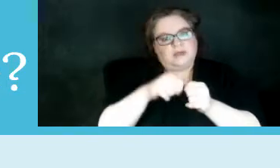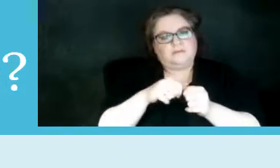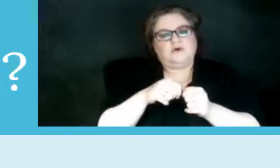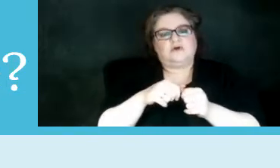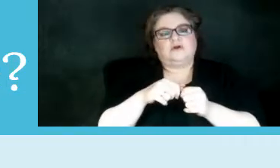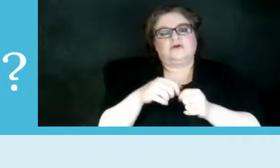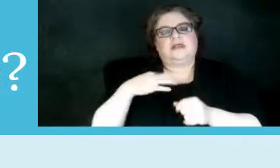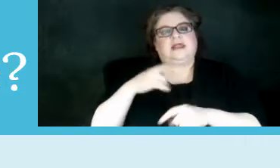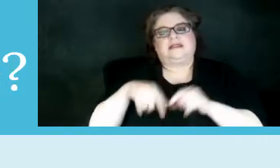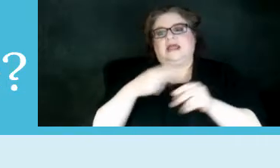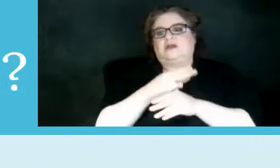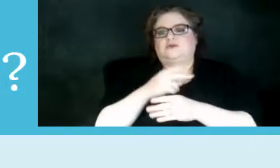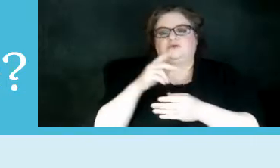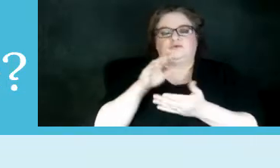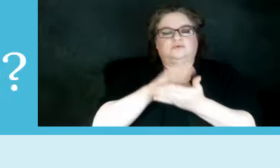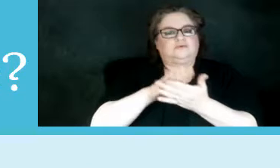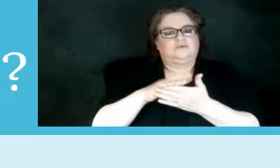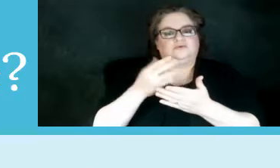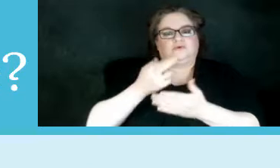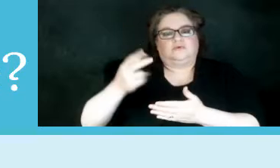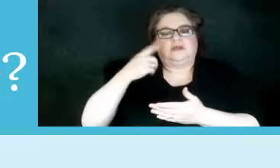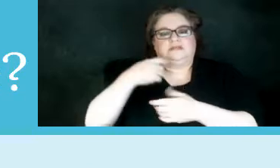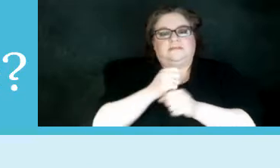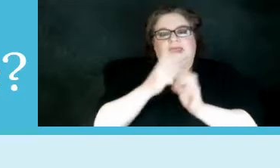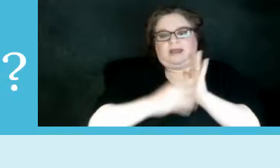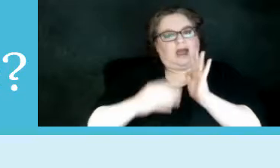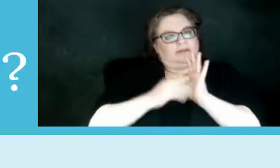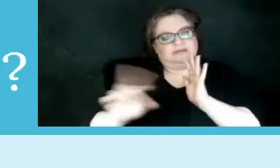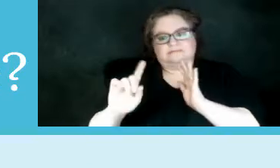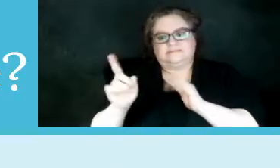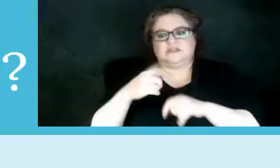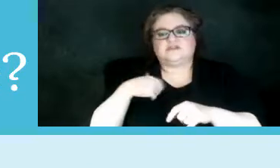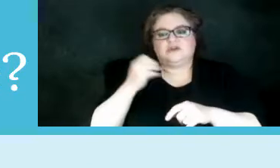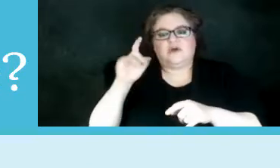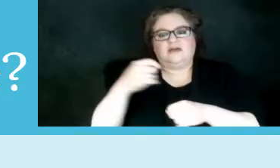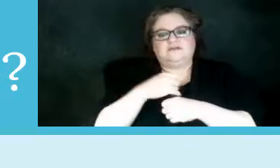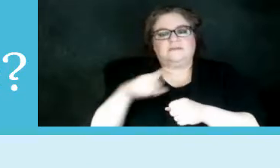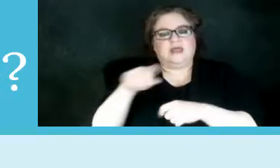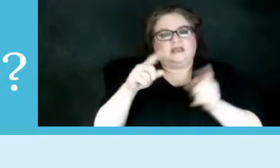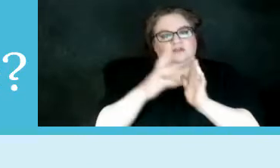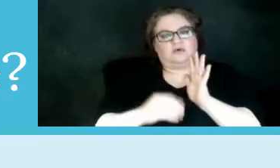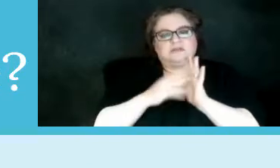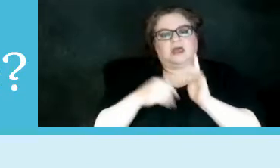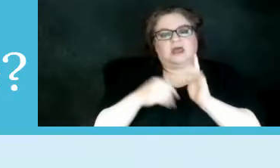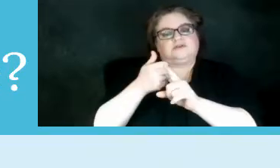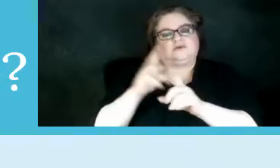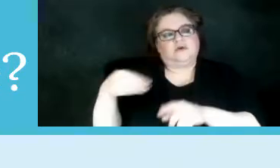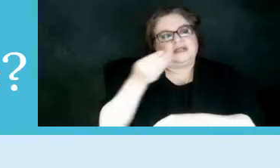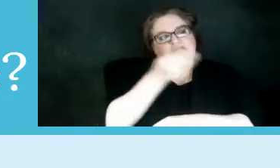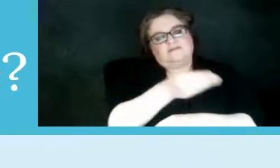school resources to make copies of those candidate materials. So you have to make those copies on your own and give them to the